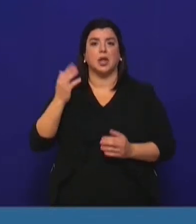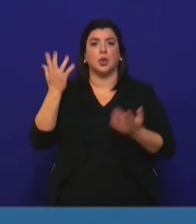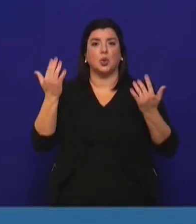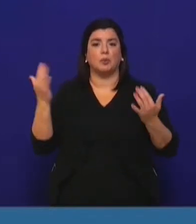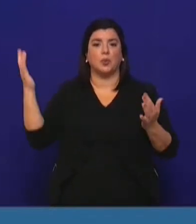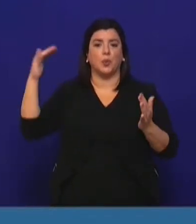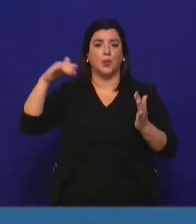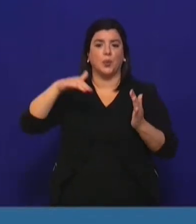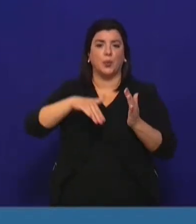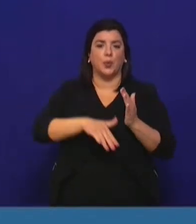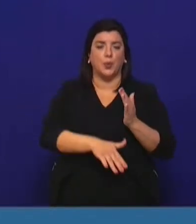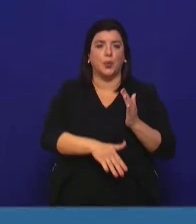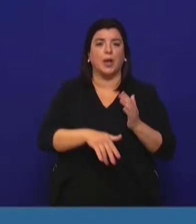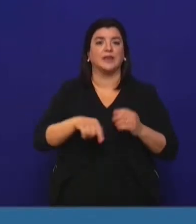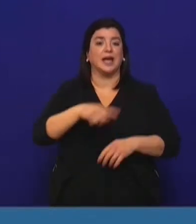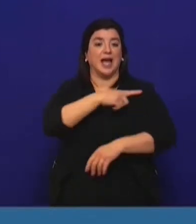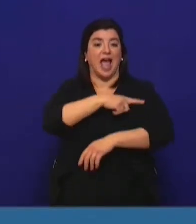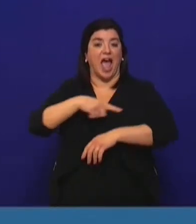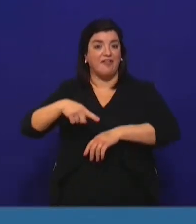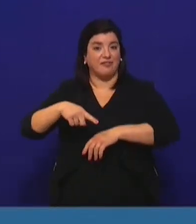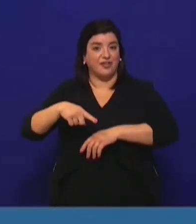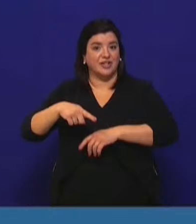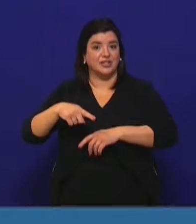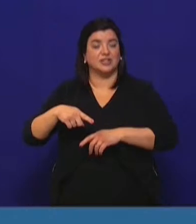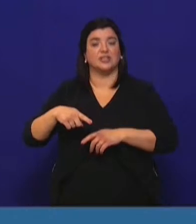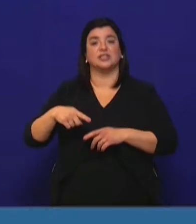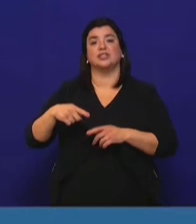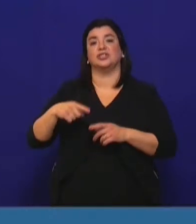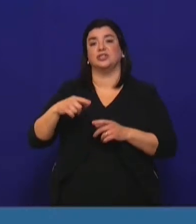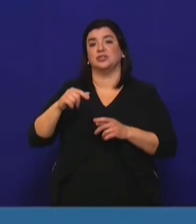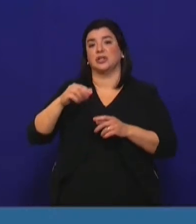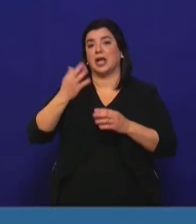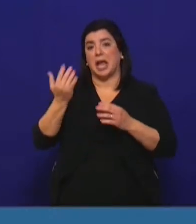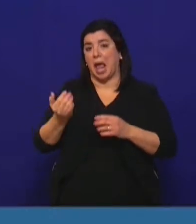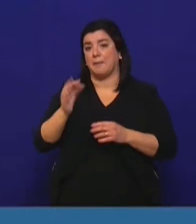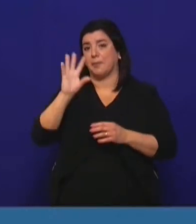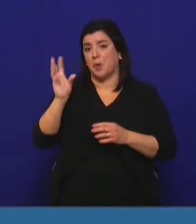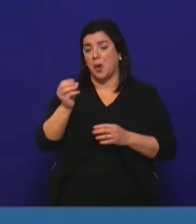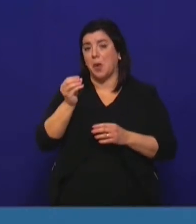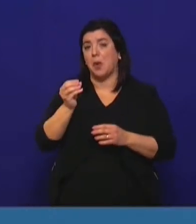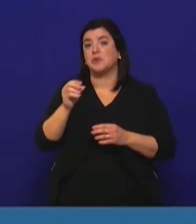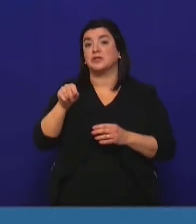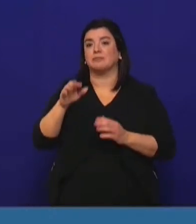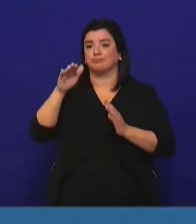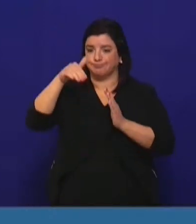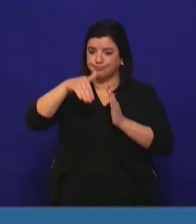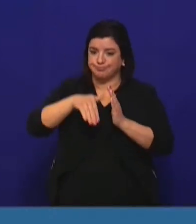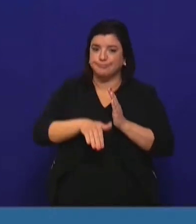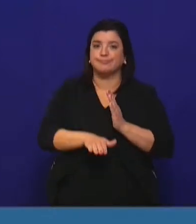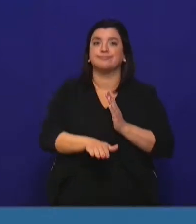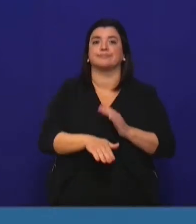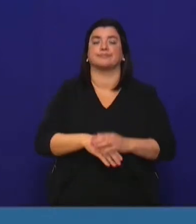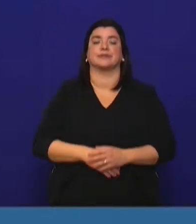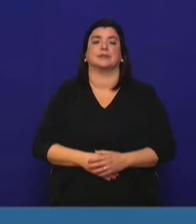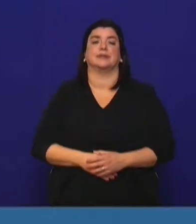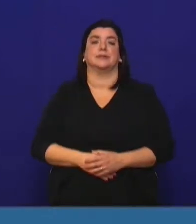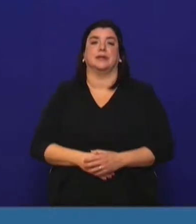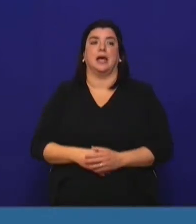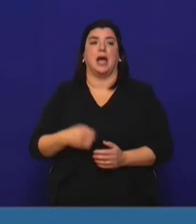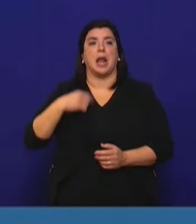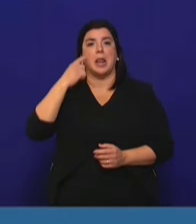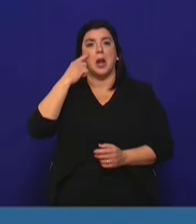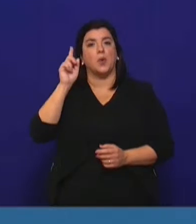anka il-7-day moving average jibqa' nieżel l-isfel ukoll. U anka qegħdin naraw xejra